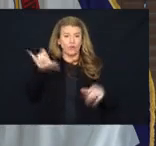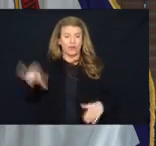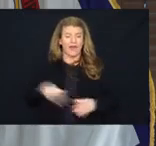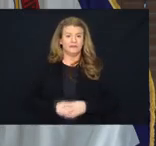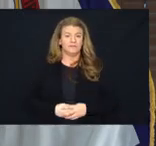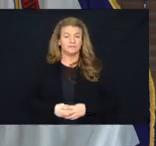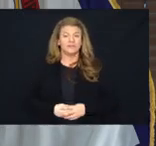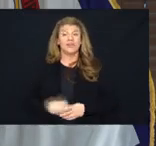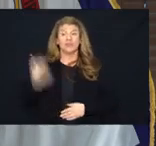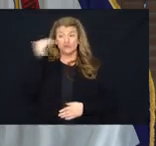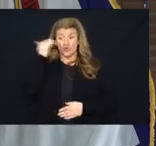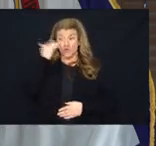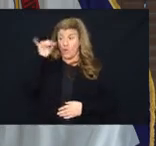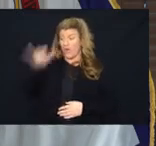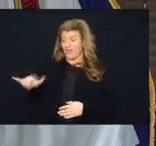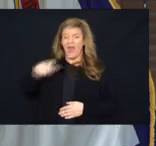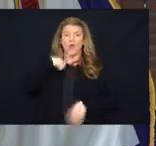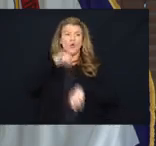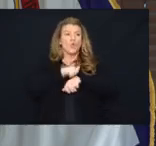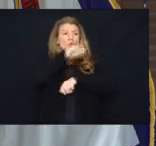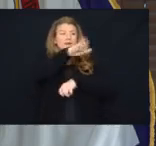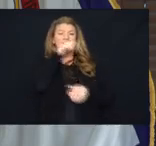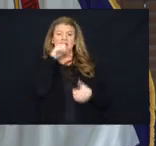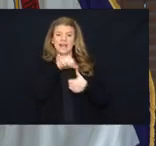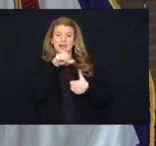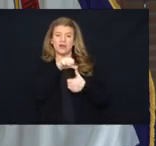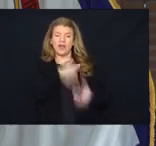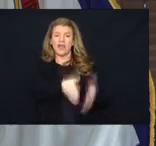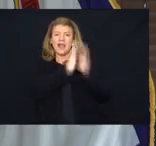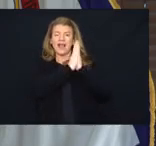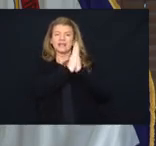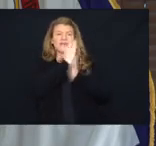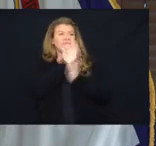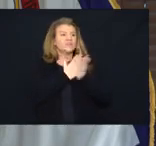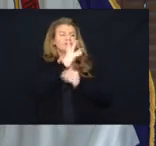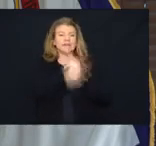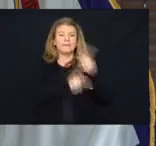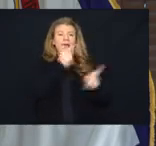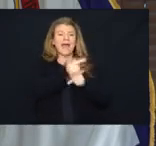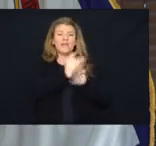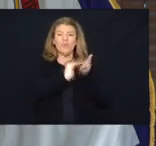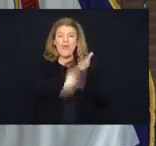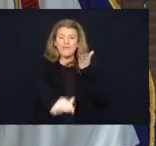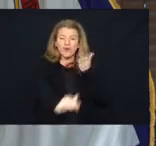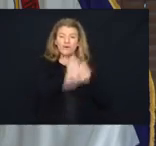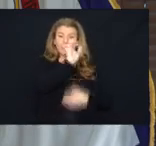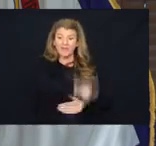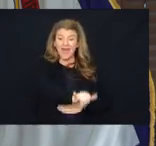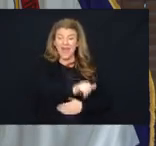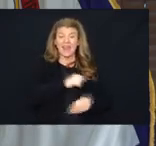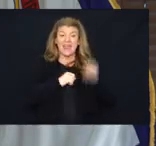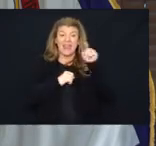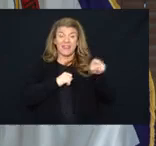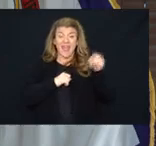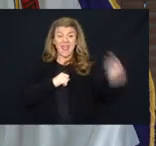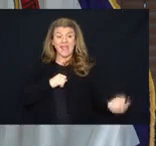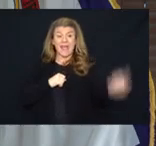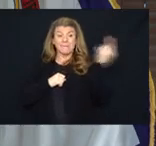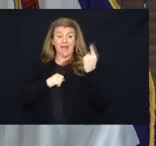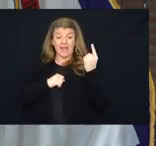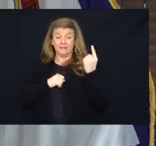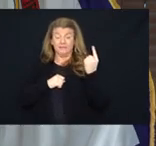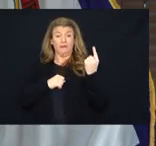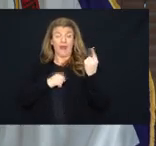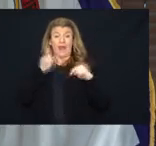And so with all that, we sent a letter up basically asking for some kind of waiver in regard to that. They have come back to us, which